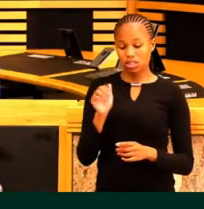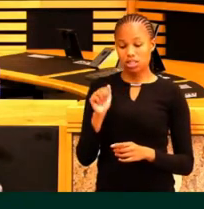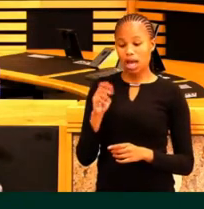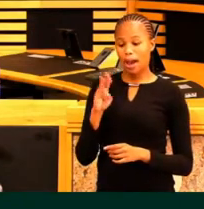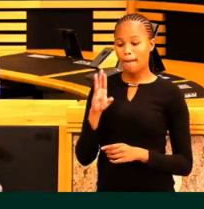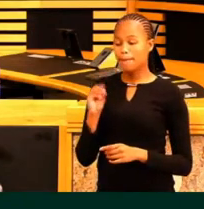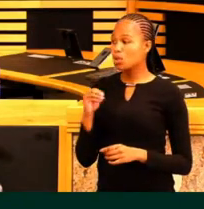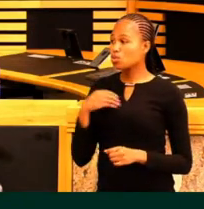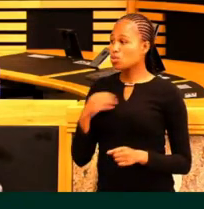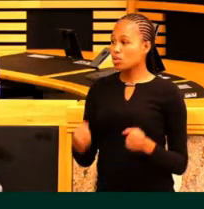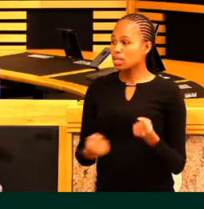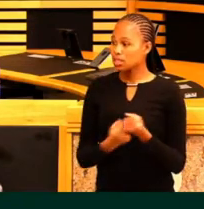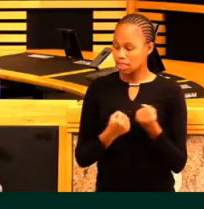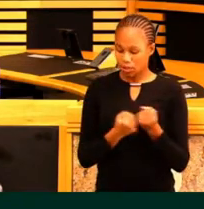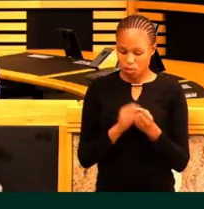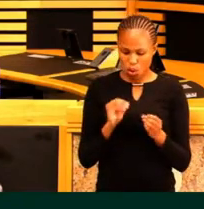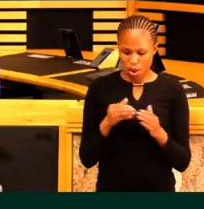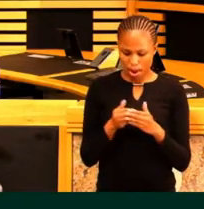questions